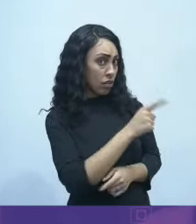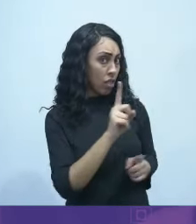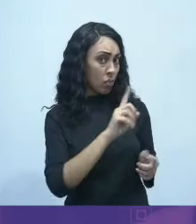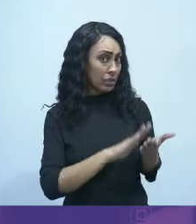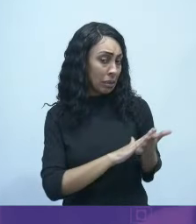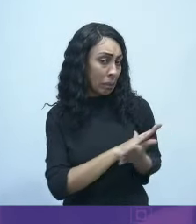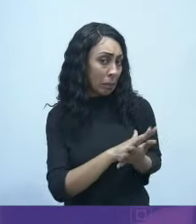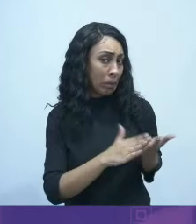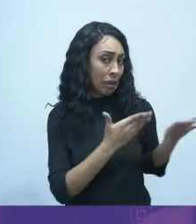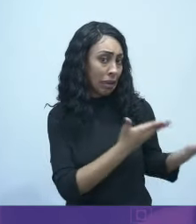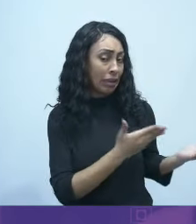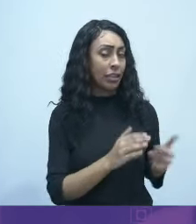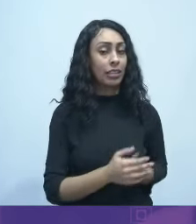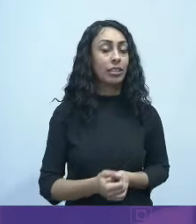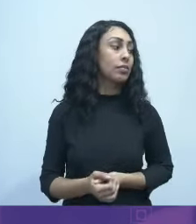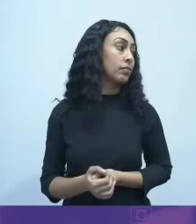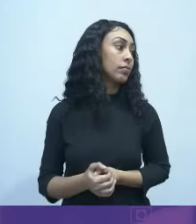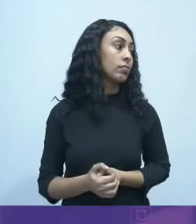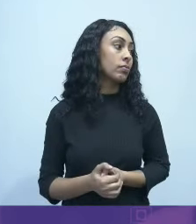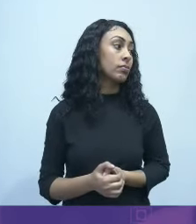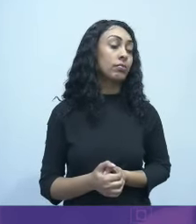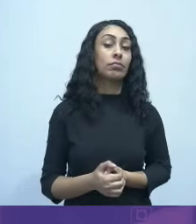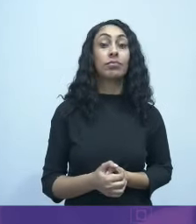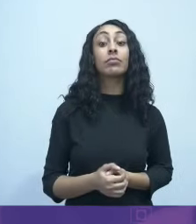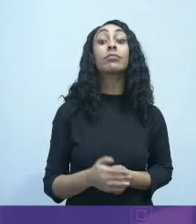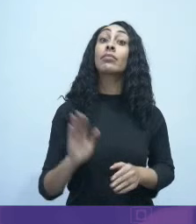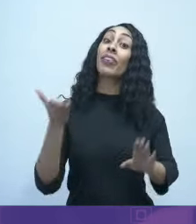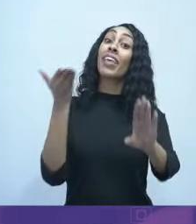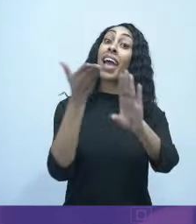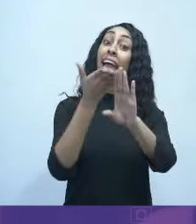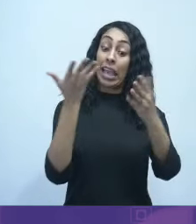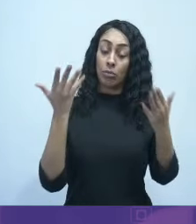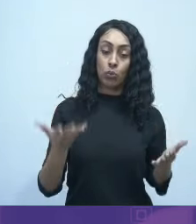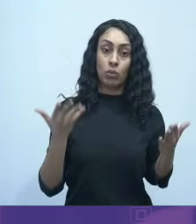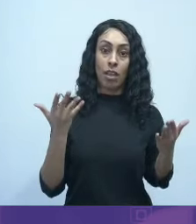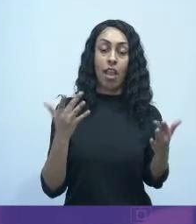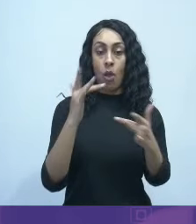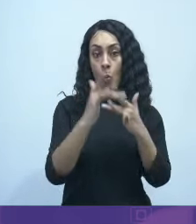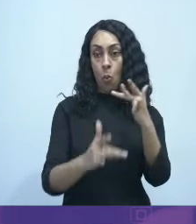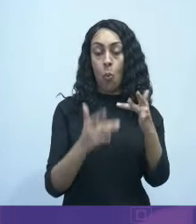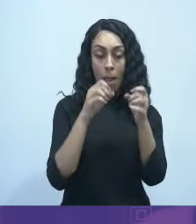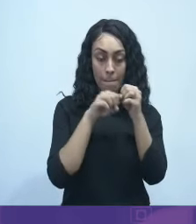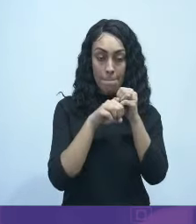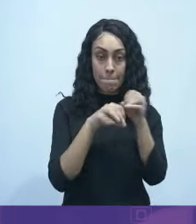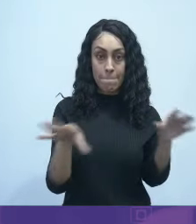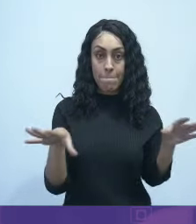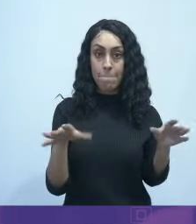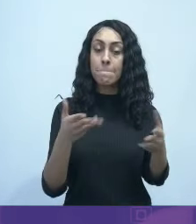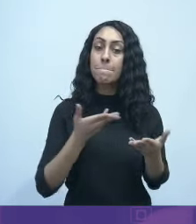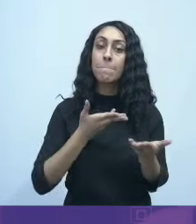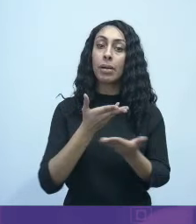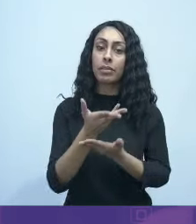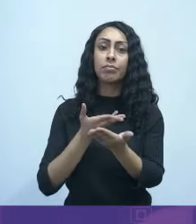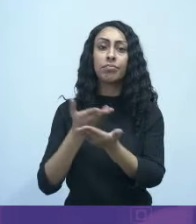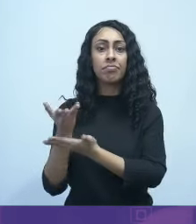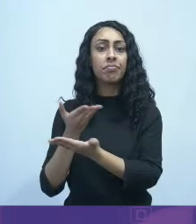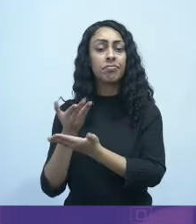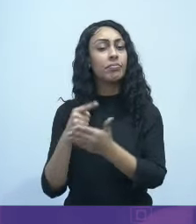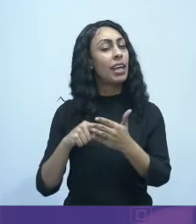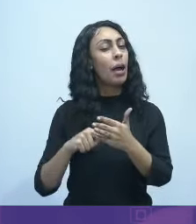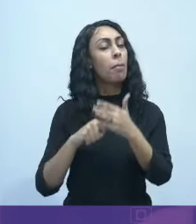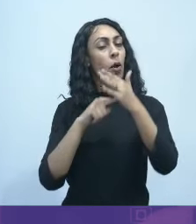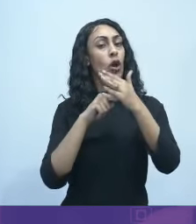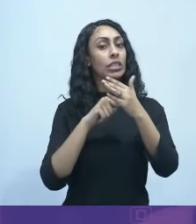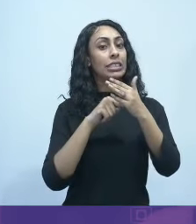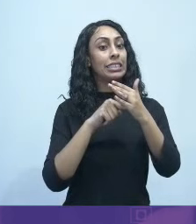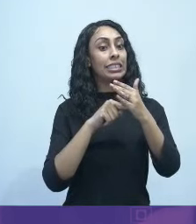Abid? What's the picture of the Arts Council? Well, the purpose of today's webinar is really to kind of talk about the importance of equality and